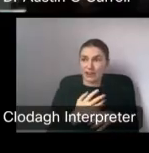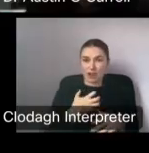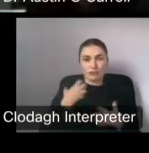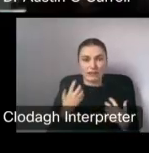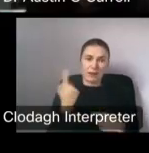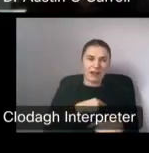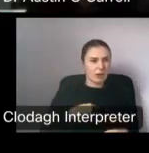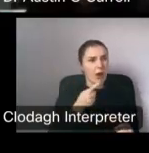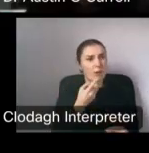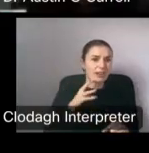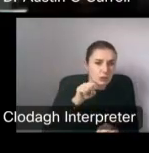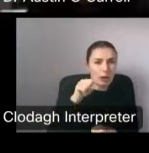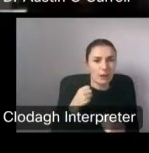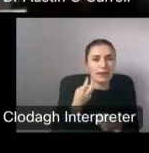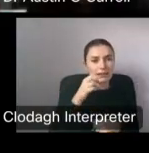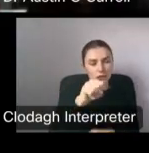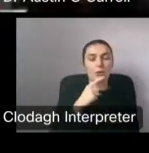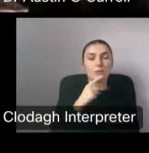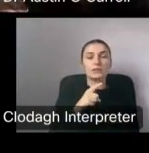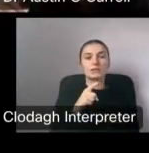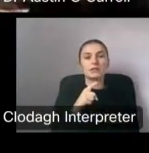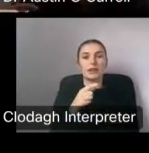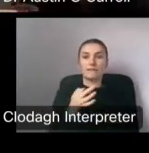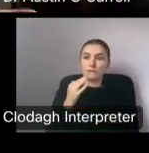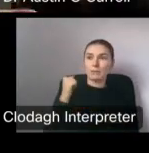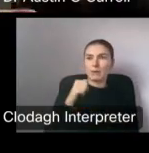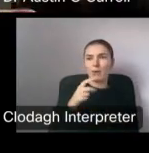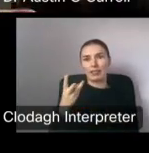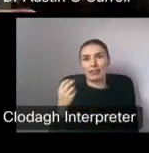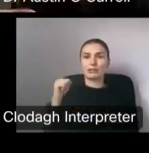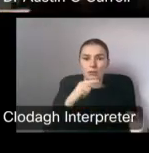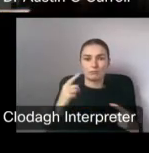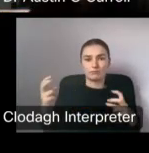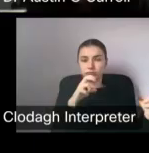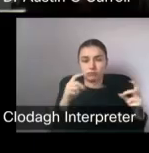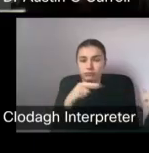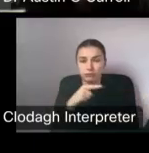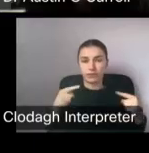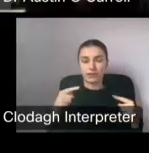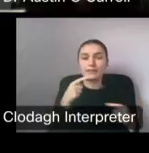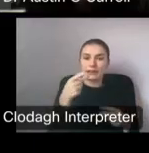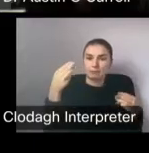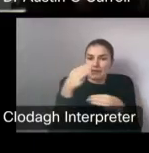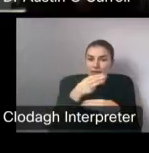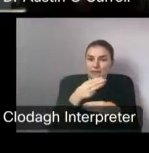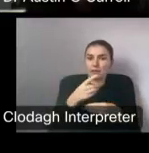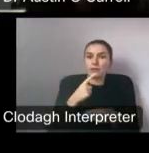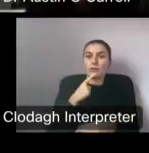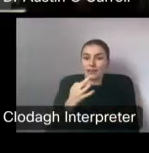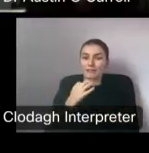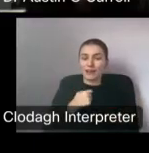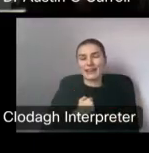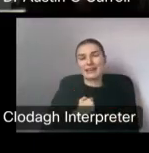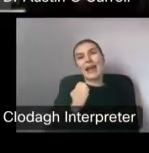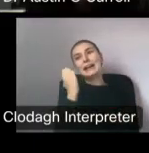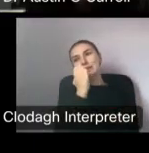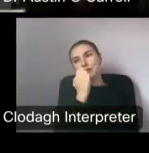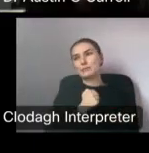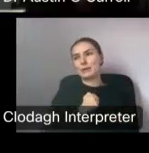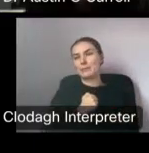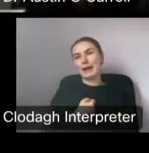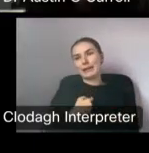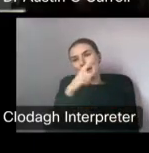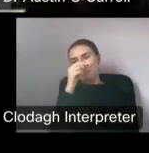going to hit you, I'm going to hit you. He says, you hit me, I'm going to hit you back. That's probably quite protective. Whereas if I say, excuse me, my name is Dr. Austin